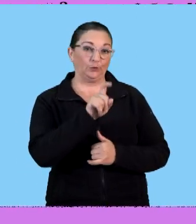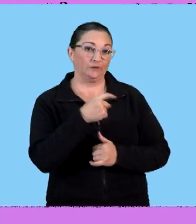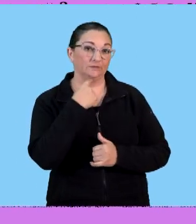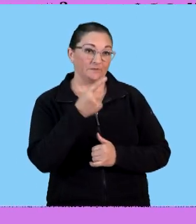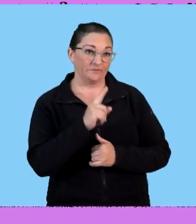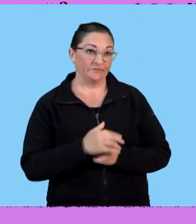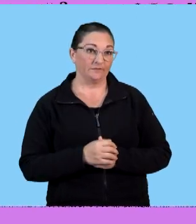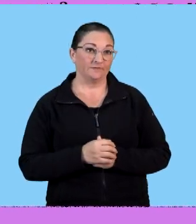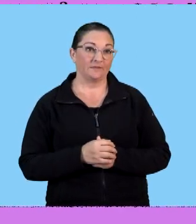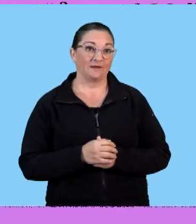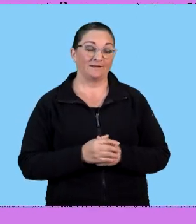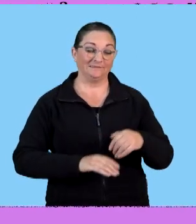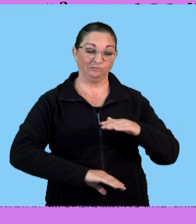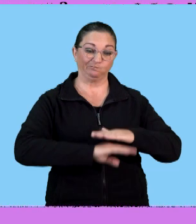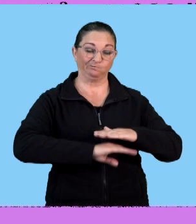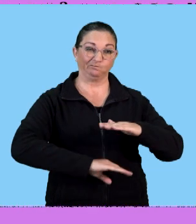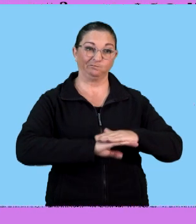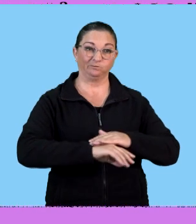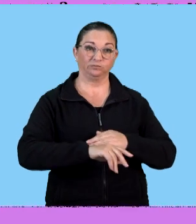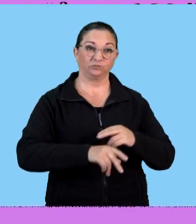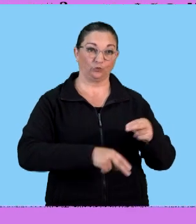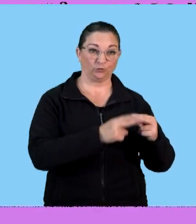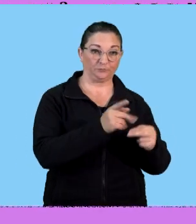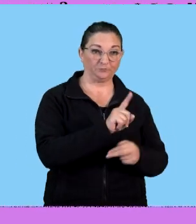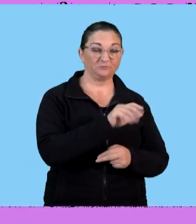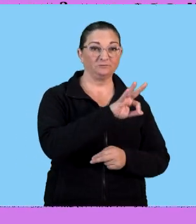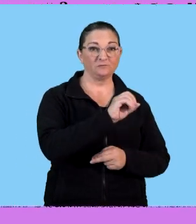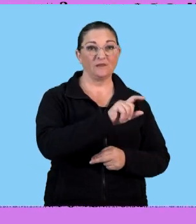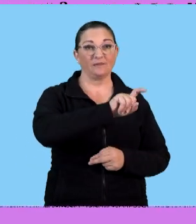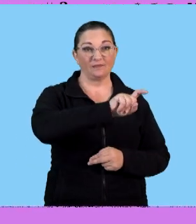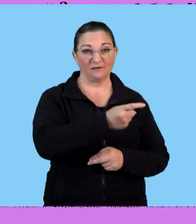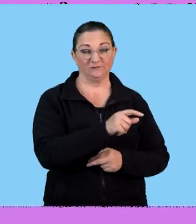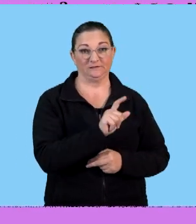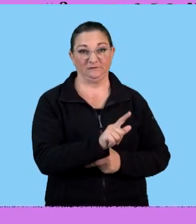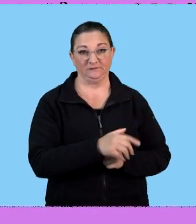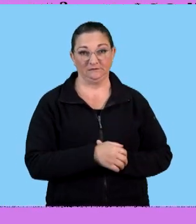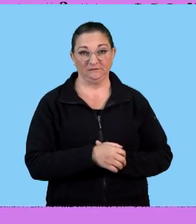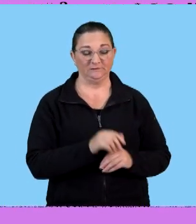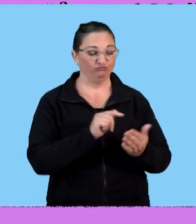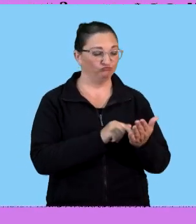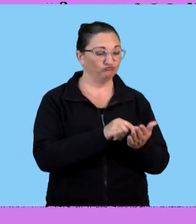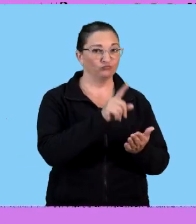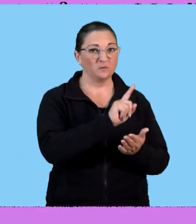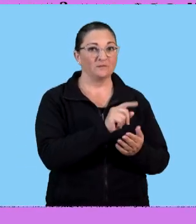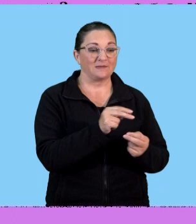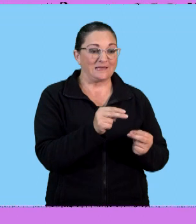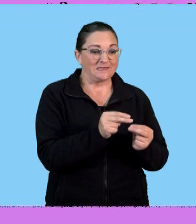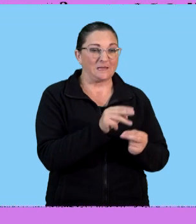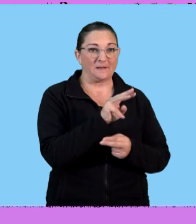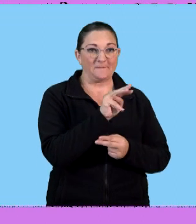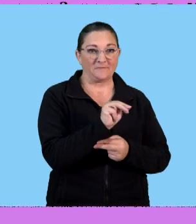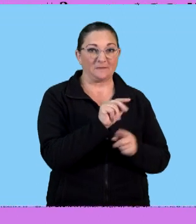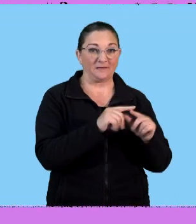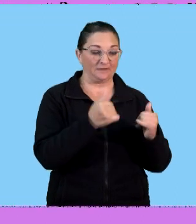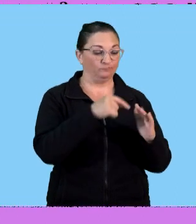here says, the capacity of the pool is 30,000 liters. Calculate to the nearest meter